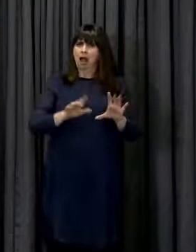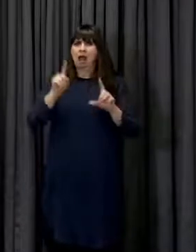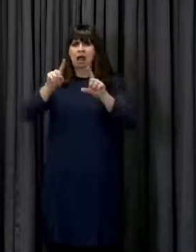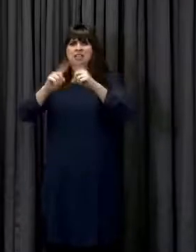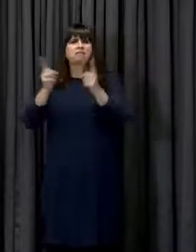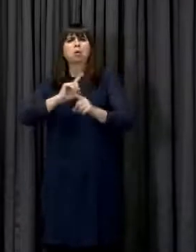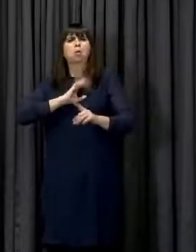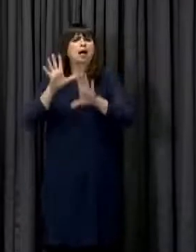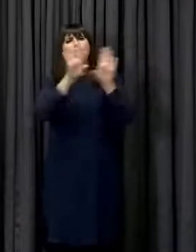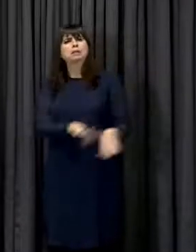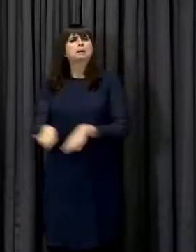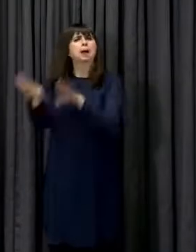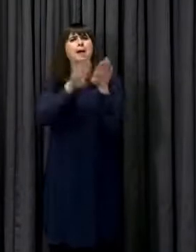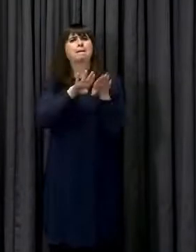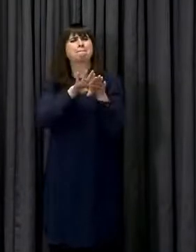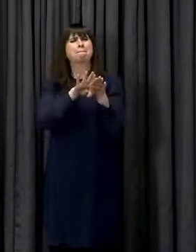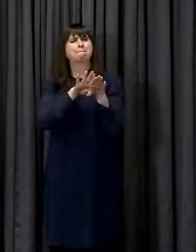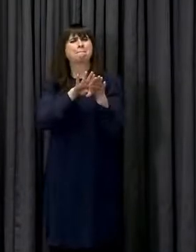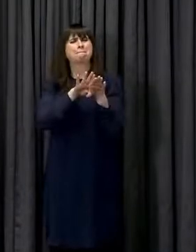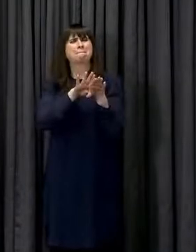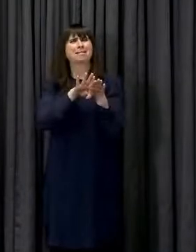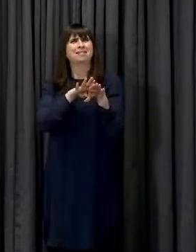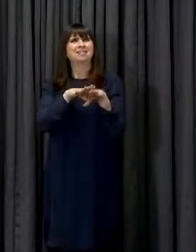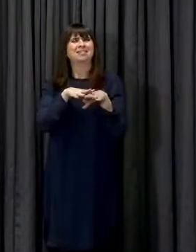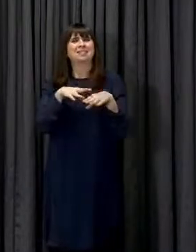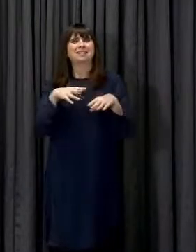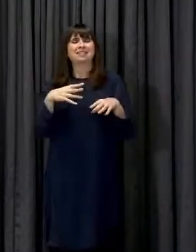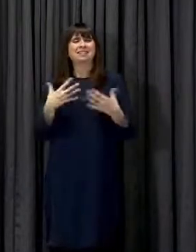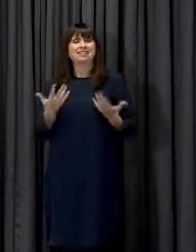not have a national approach that would be simpler and easier to